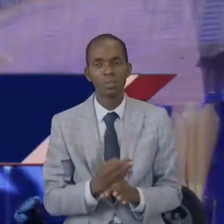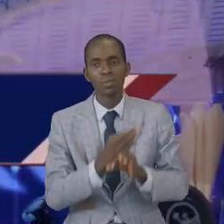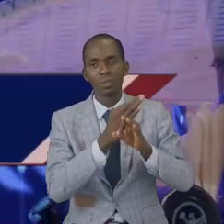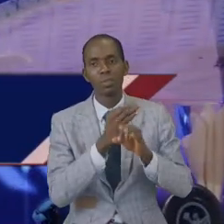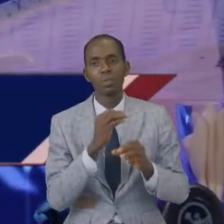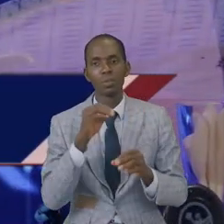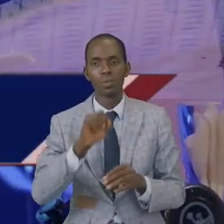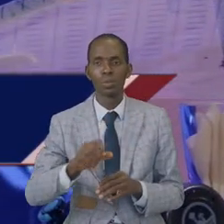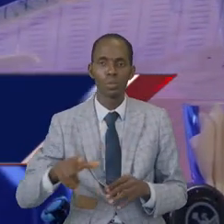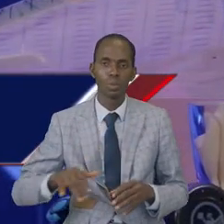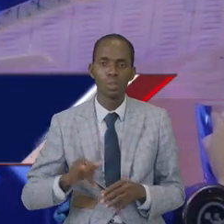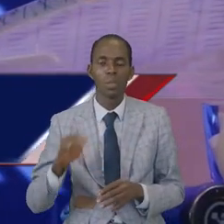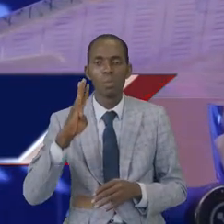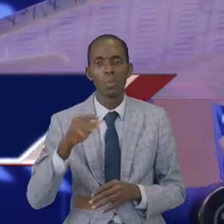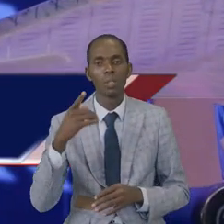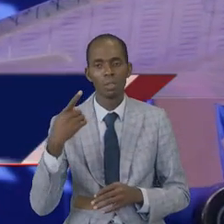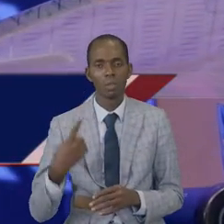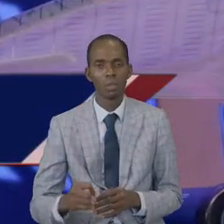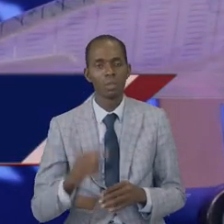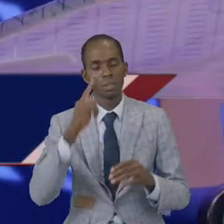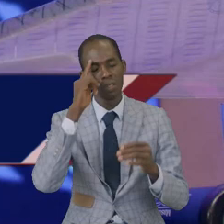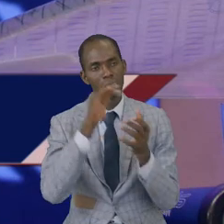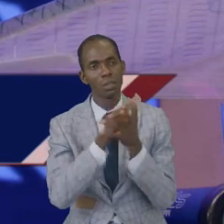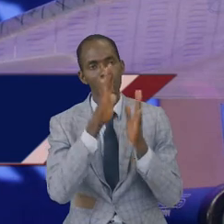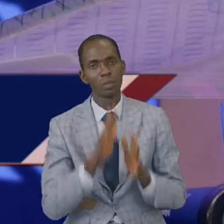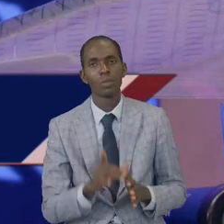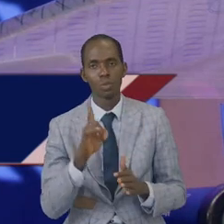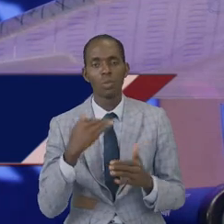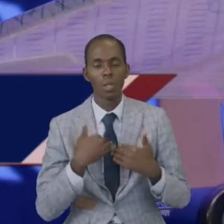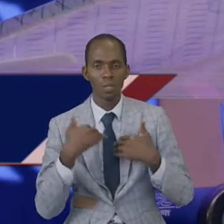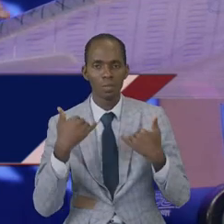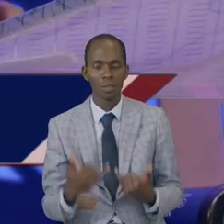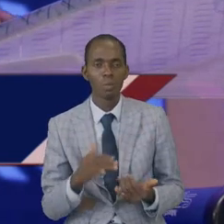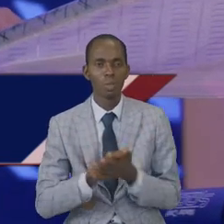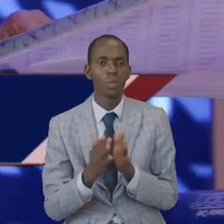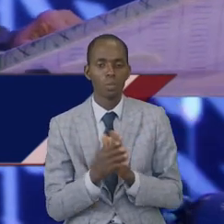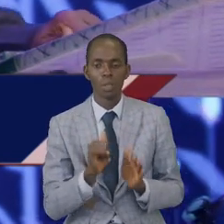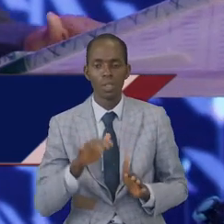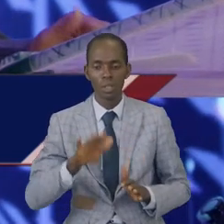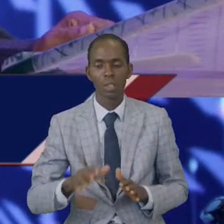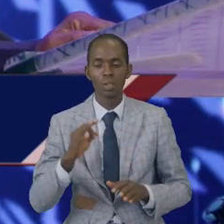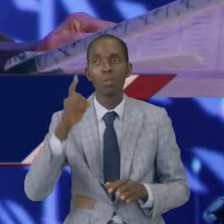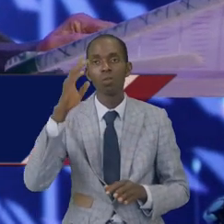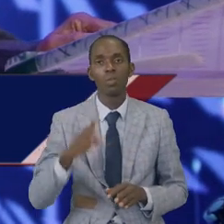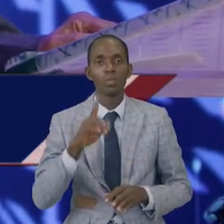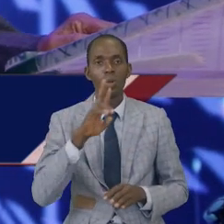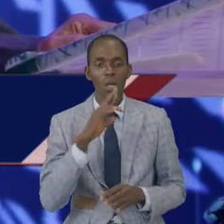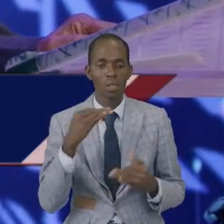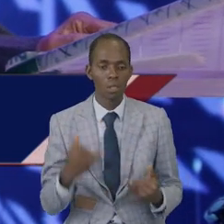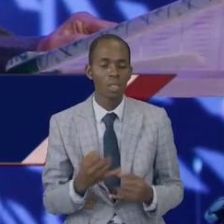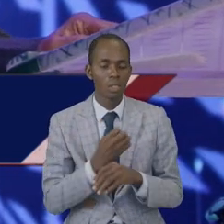sowing by the saint. You have now become a child of God. You're born again.